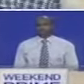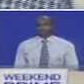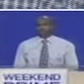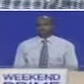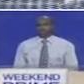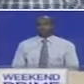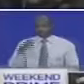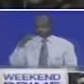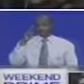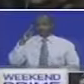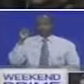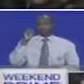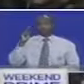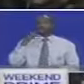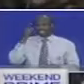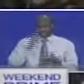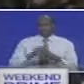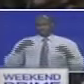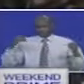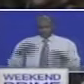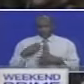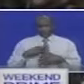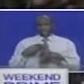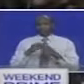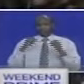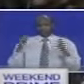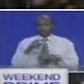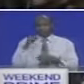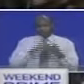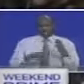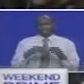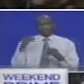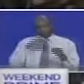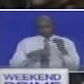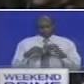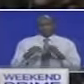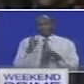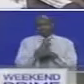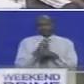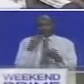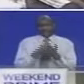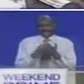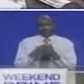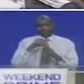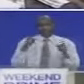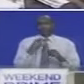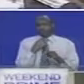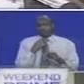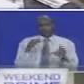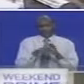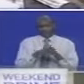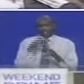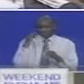KUSU made shocking revelations of the level of squander of money meant for their union members. They accused a